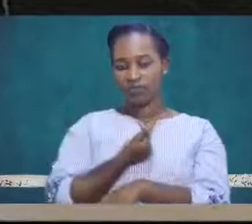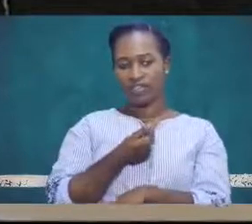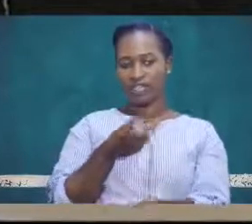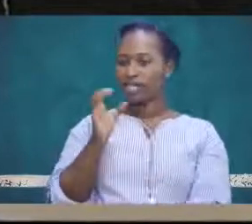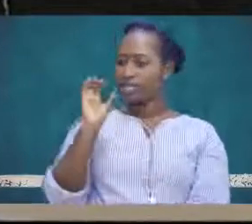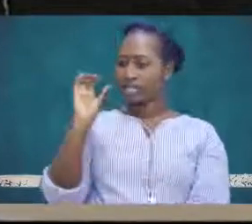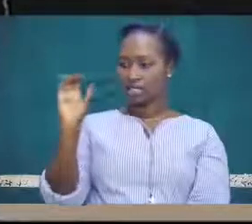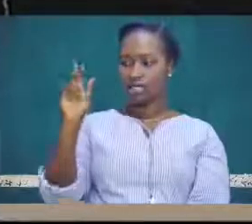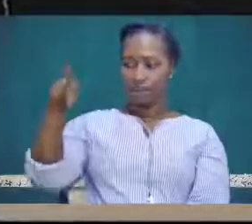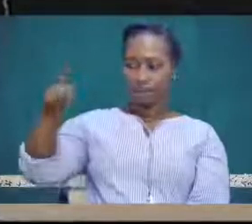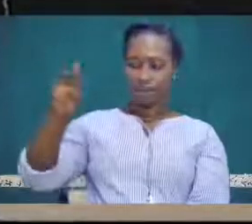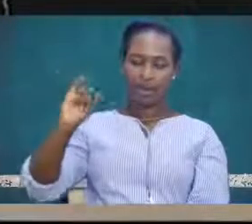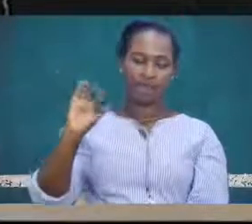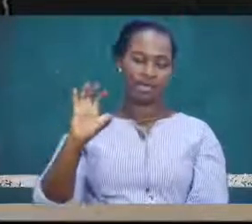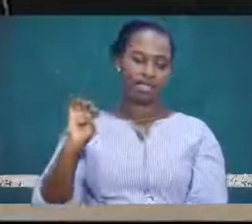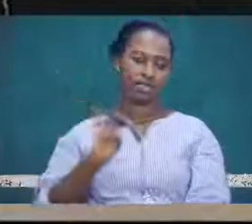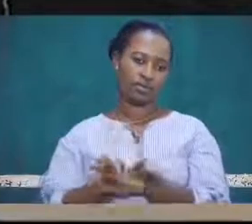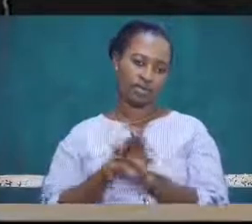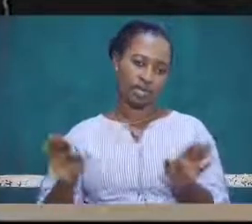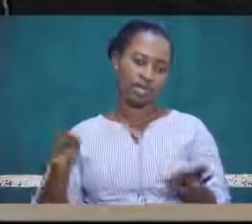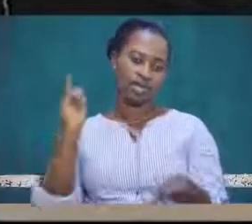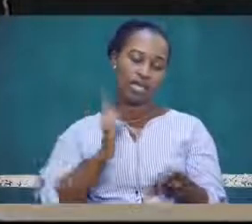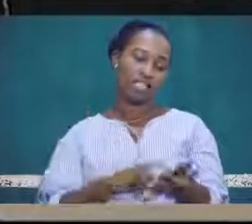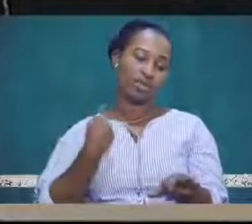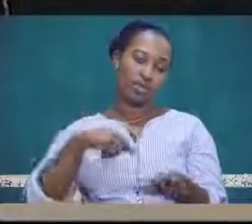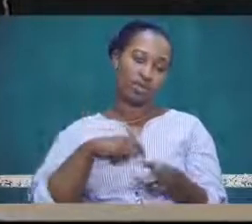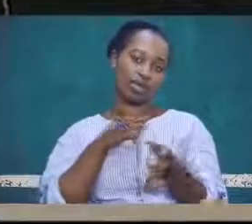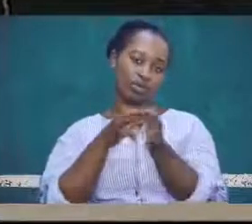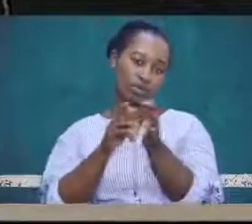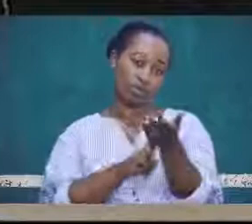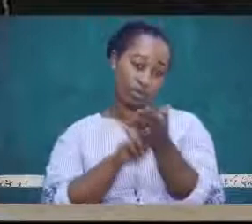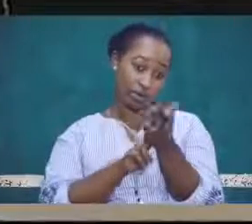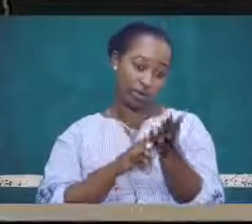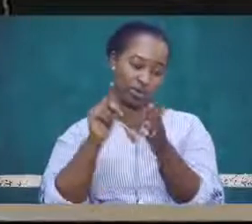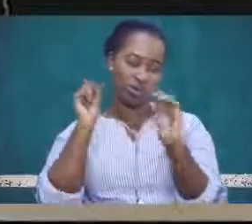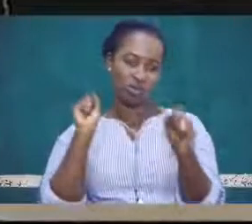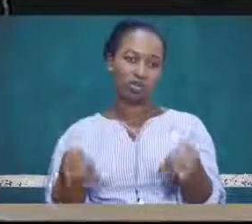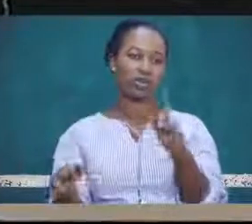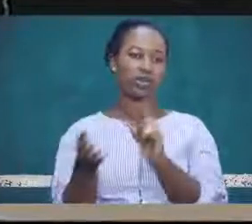our price as that. So when we are going to calculate this, we shall be able to get